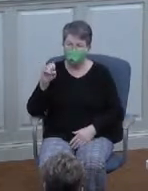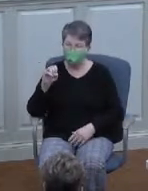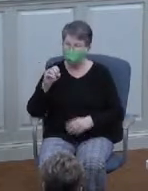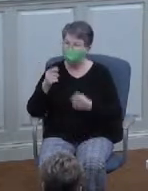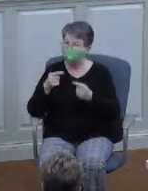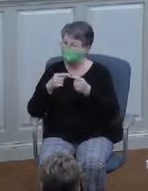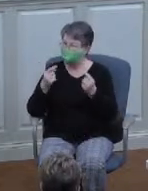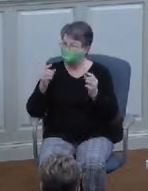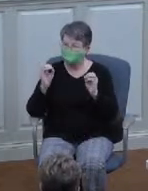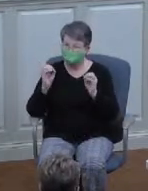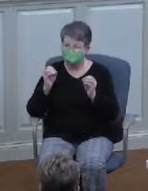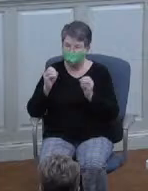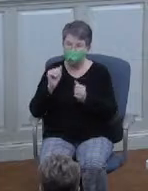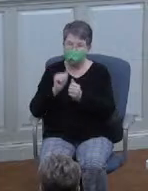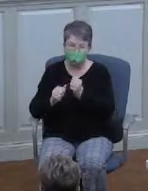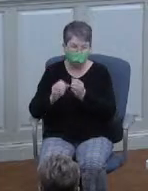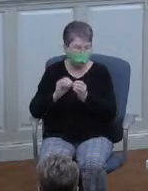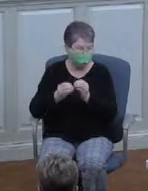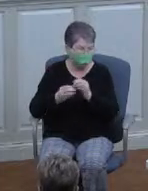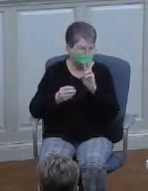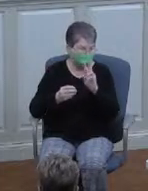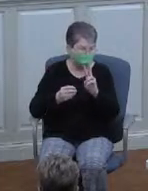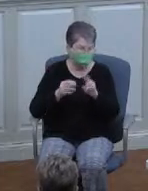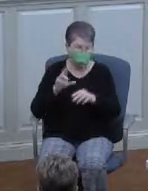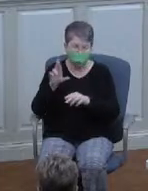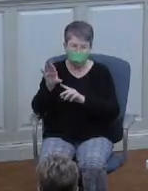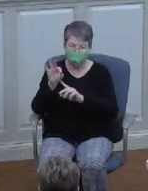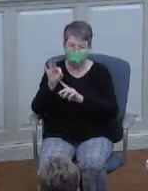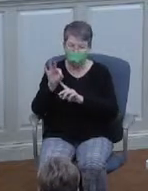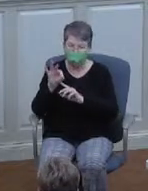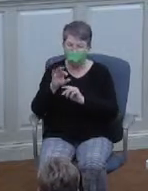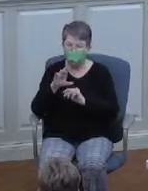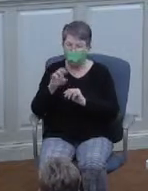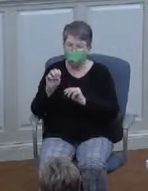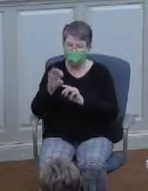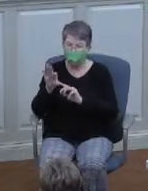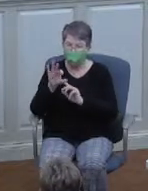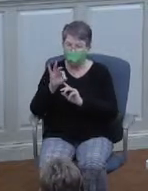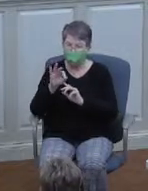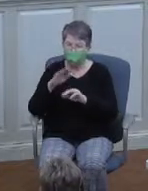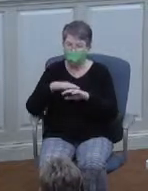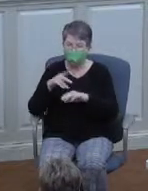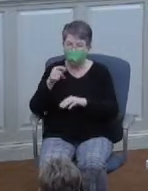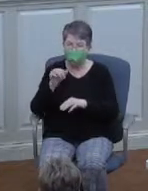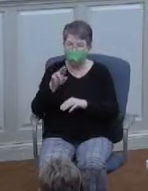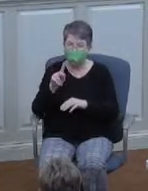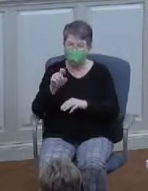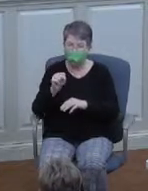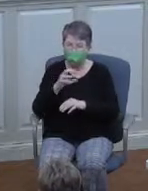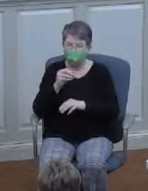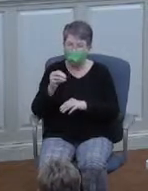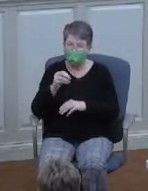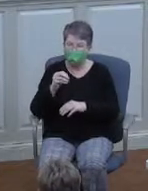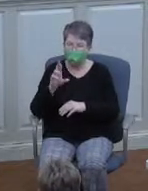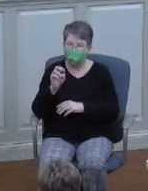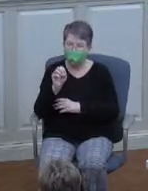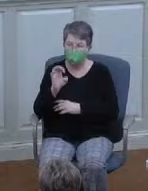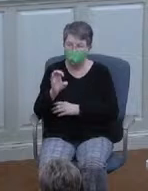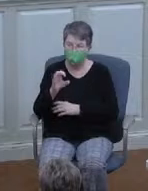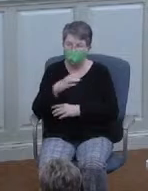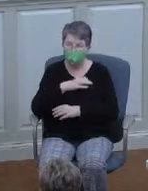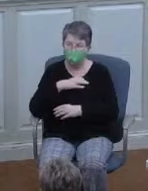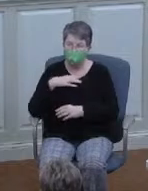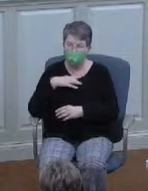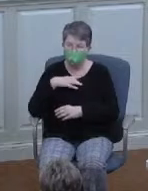Motion carries. Item 2 is a reappointment of the on the Parks and Rec Committee. LaFonda Stallworth